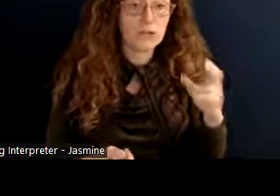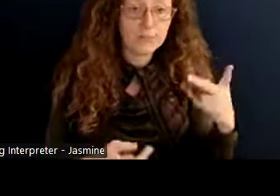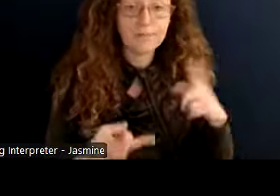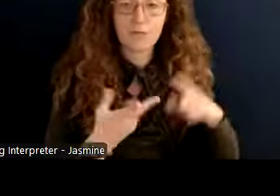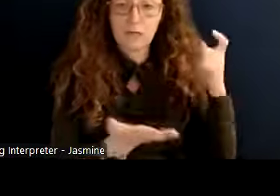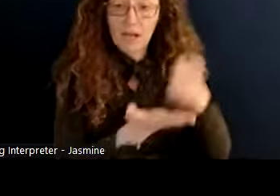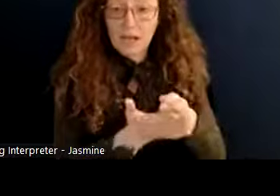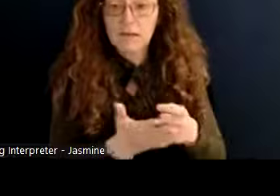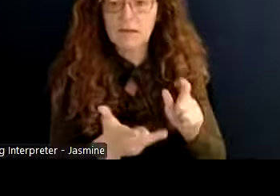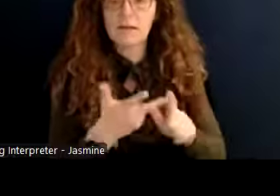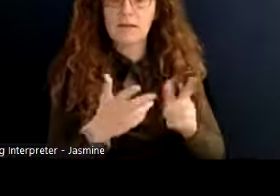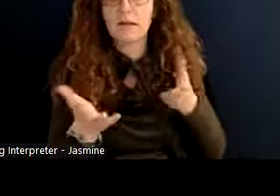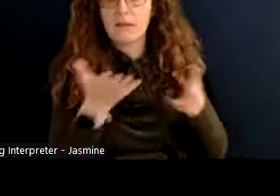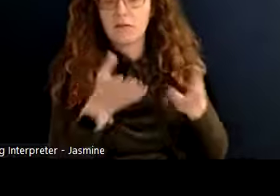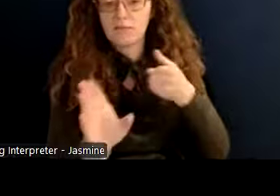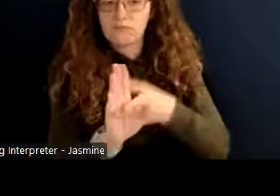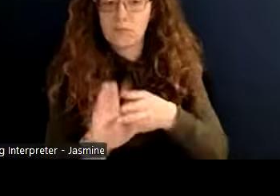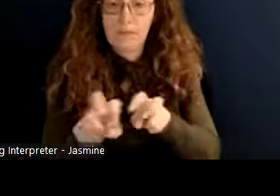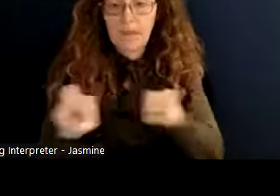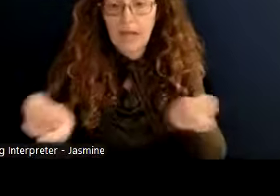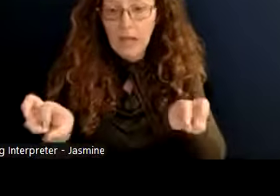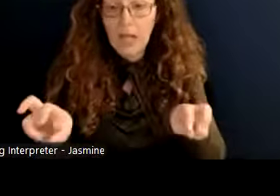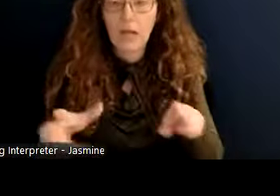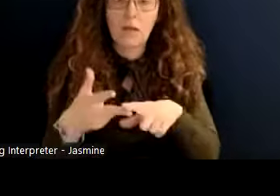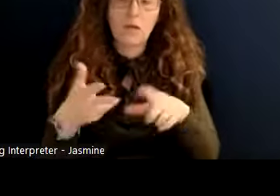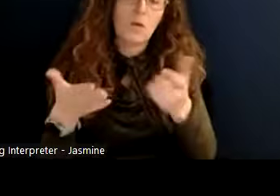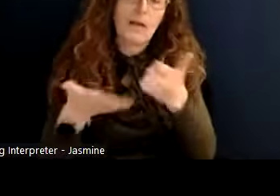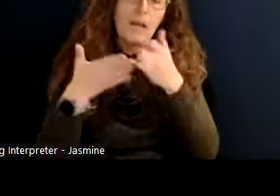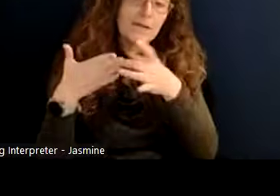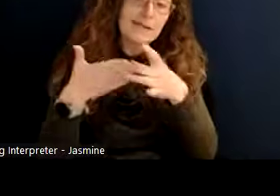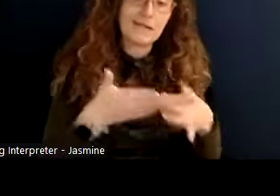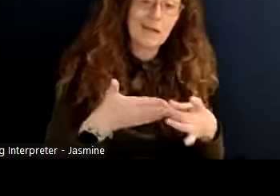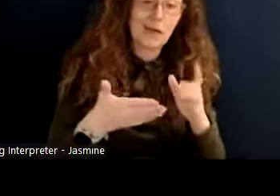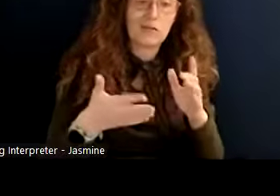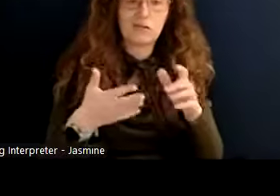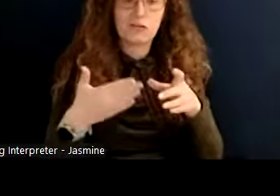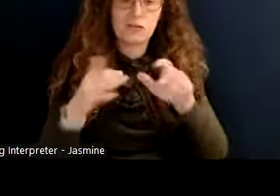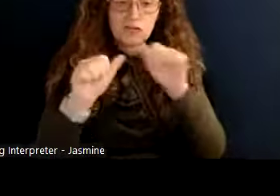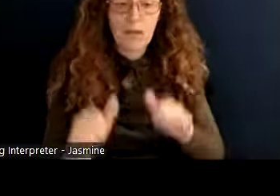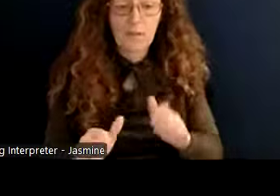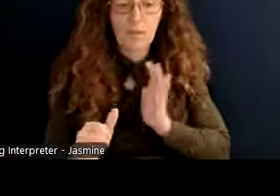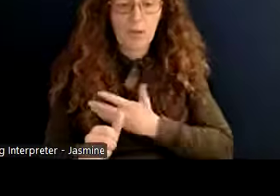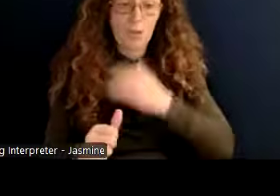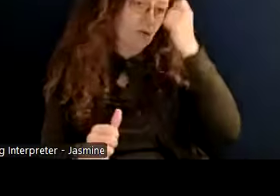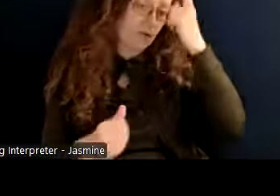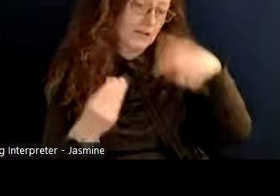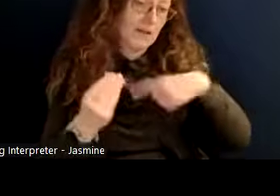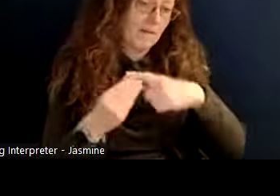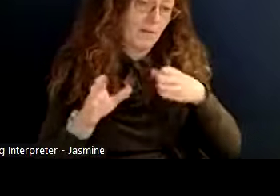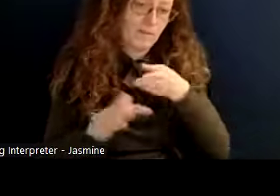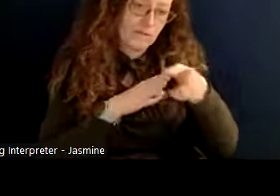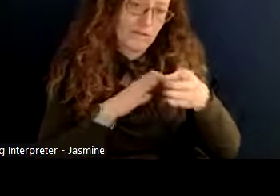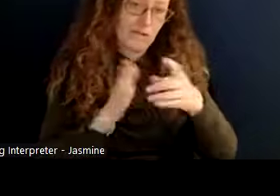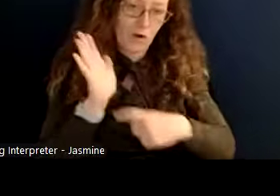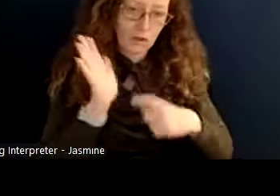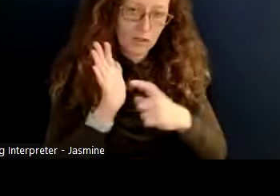can be part of the steering mechanism that shapes our understanding of archaeology. You can get $100